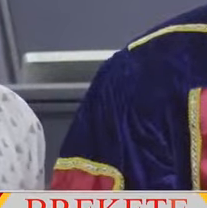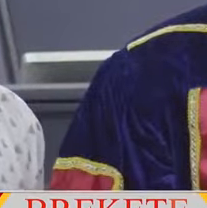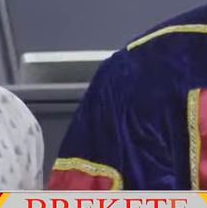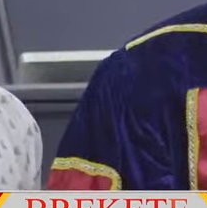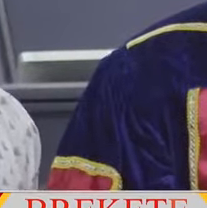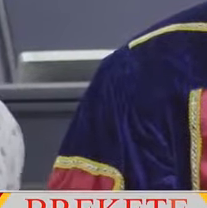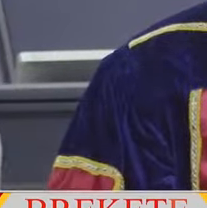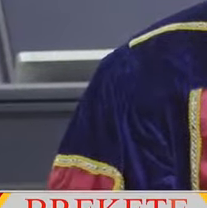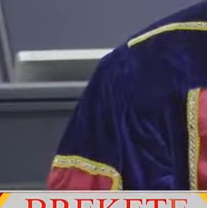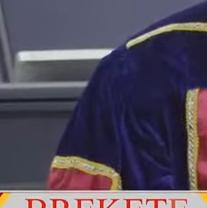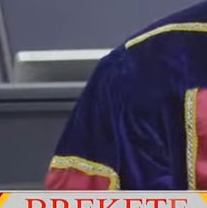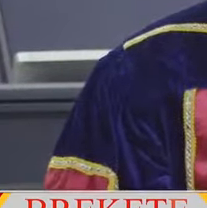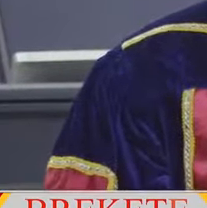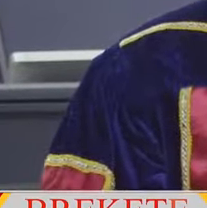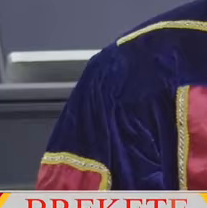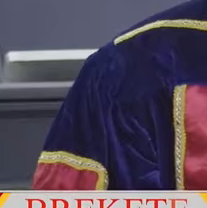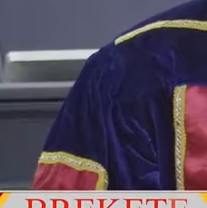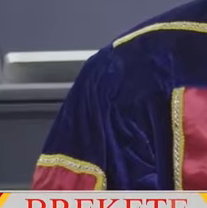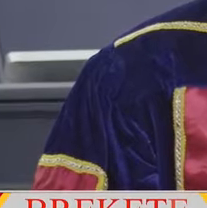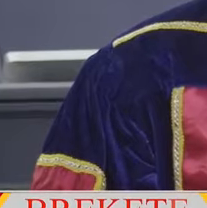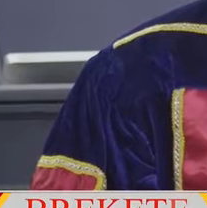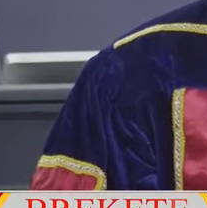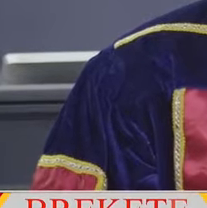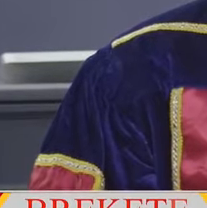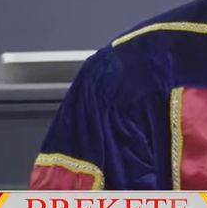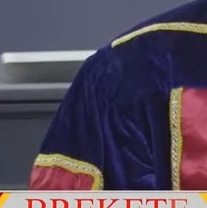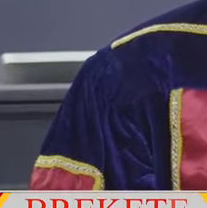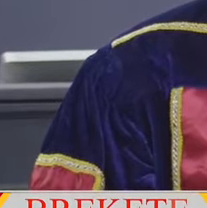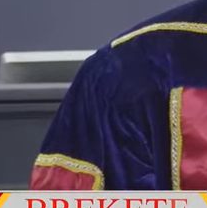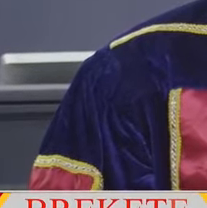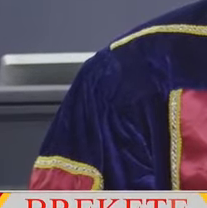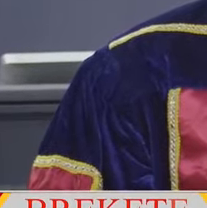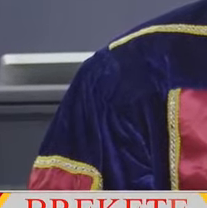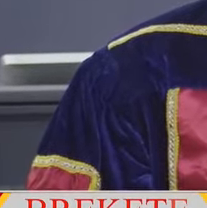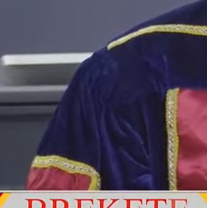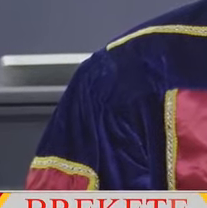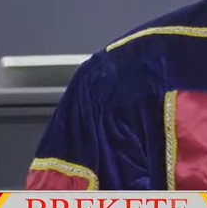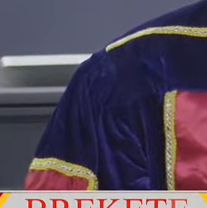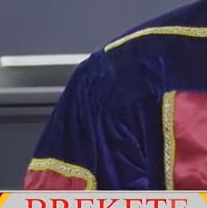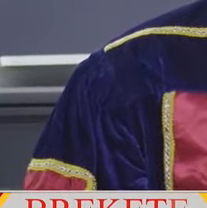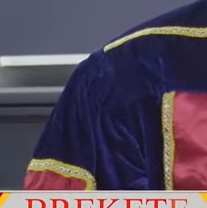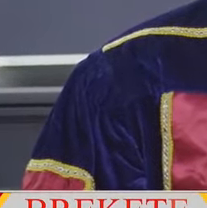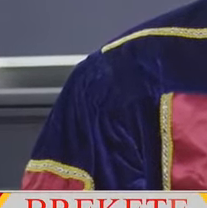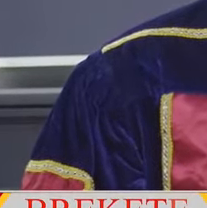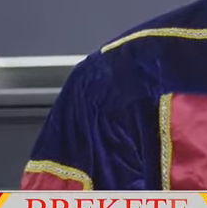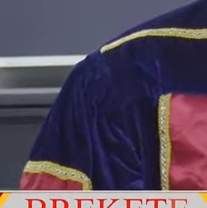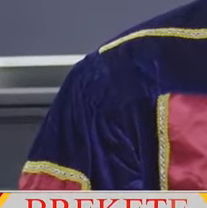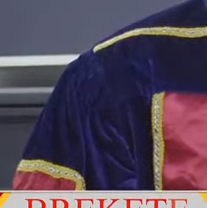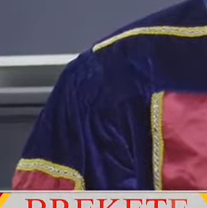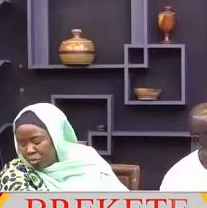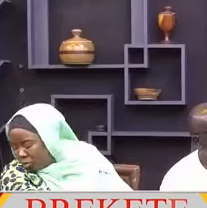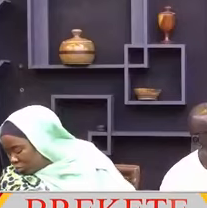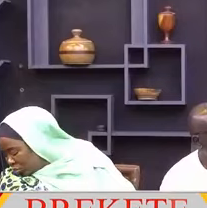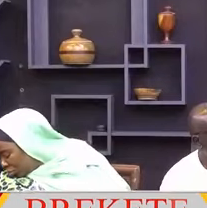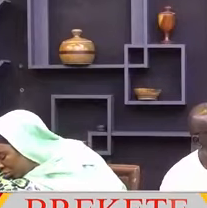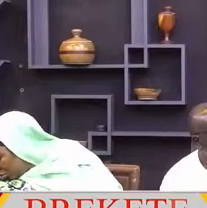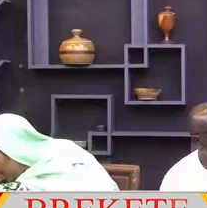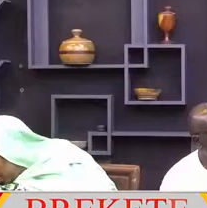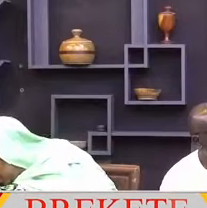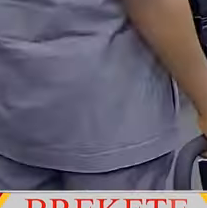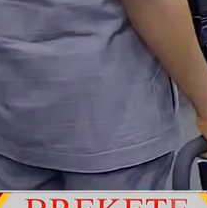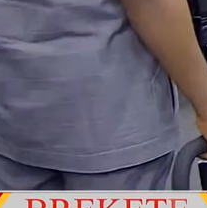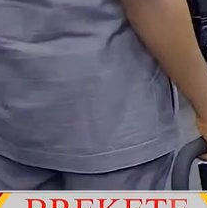So thank you, sir. Thank you, sir. So these are the picture that we for you that is. Yes, sir.